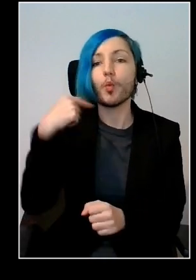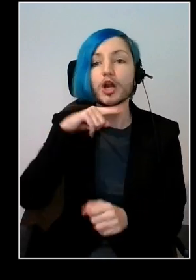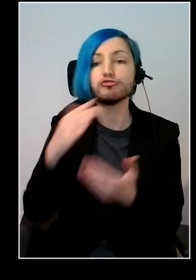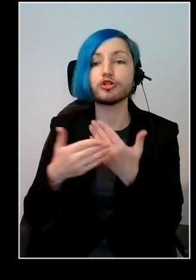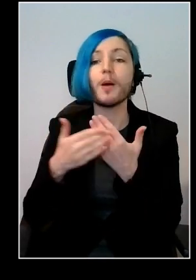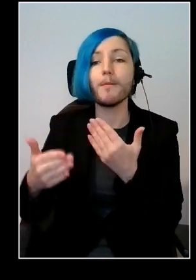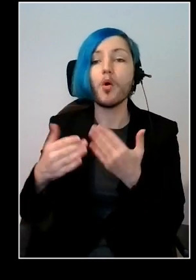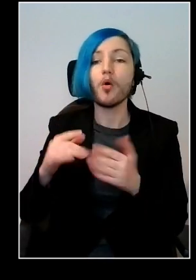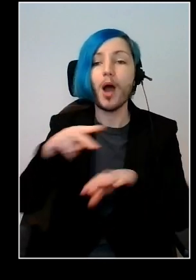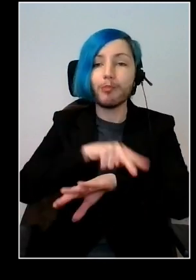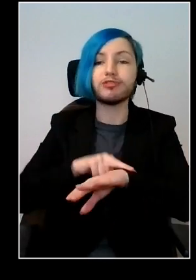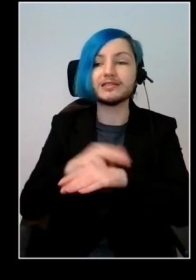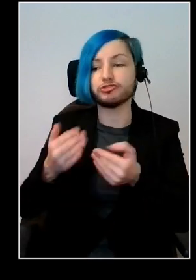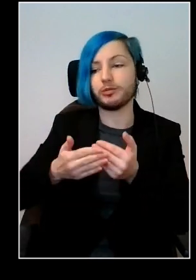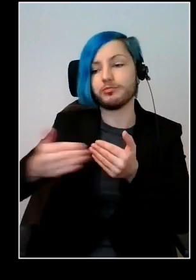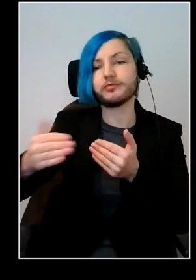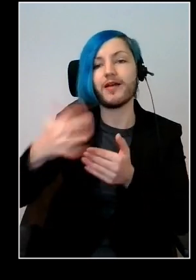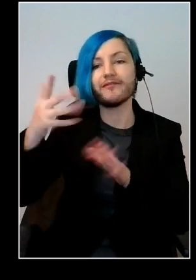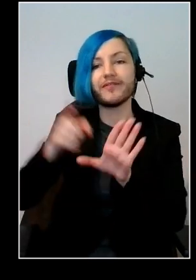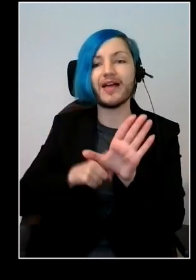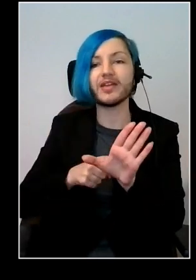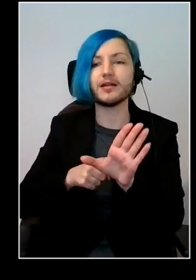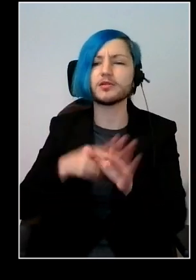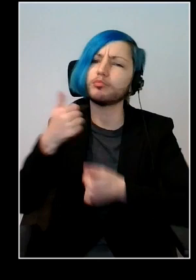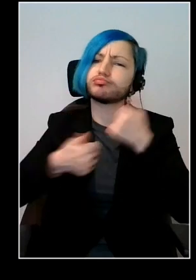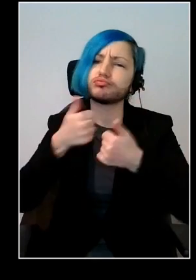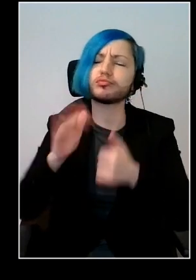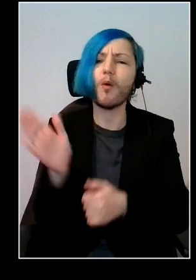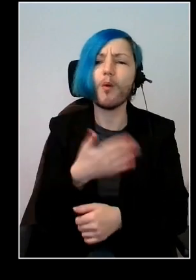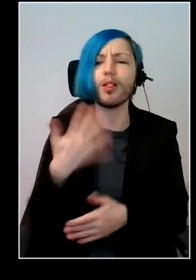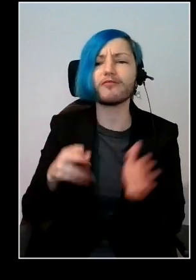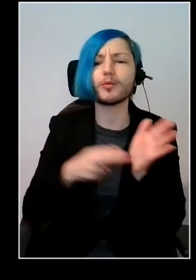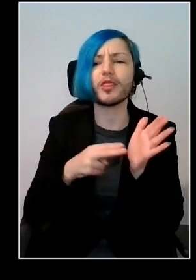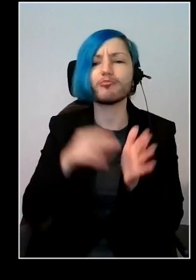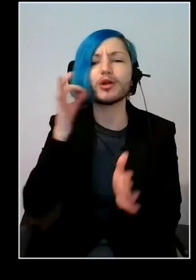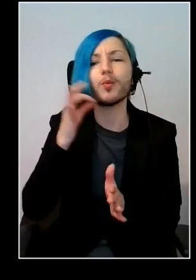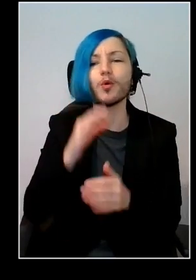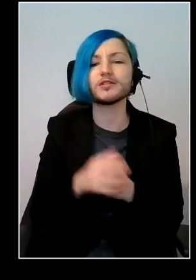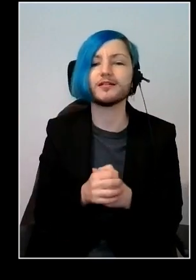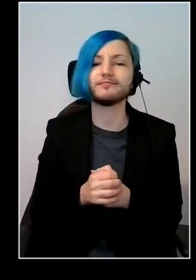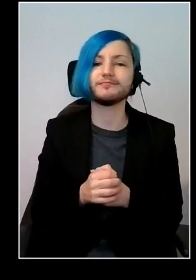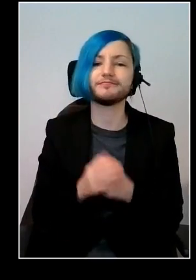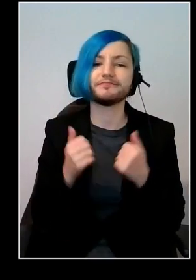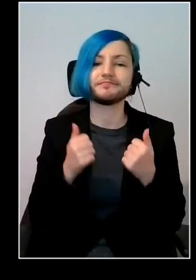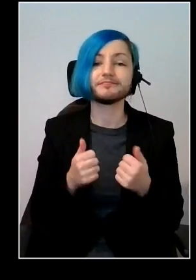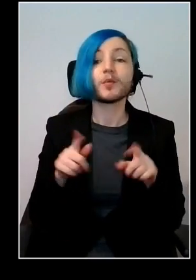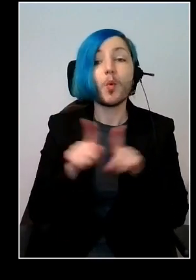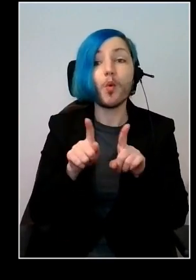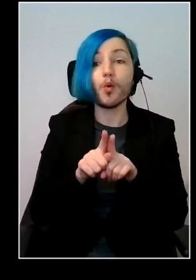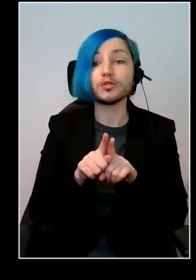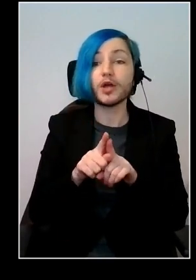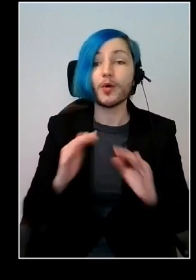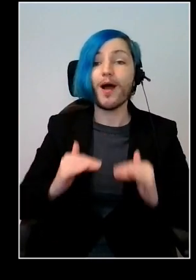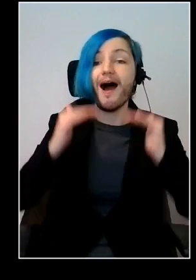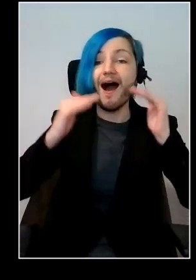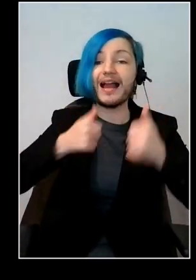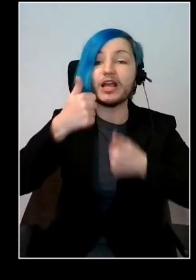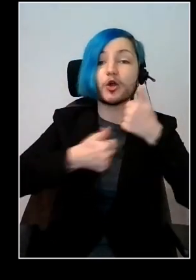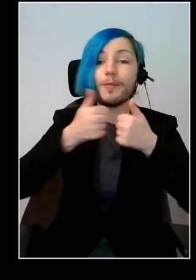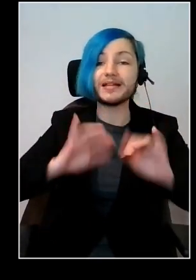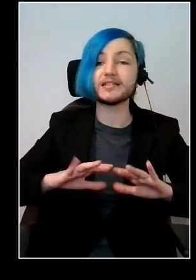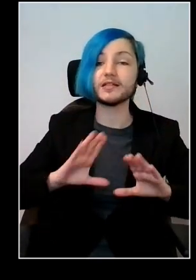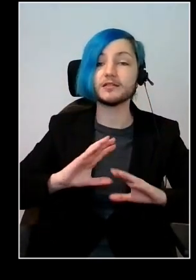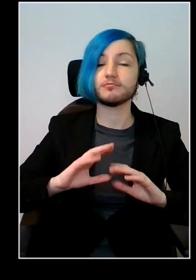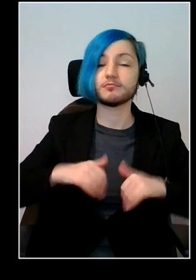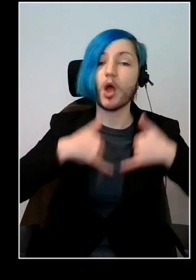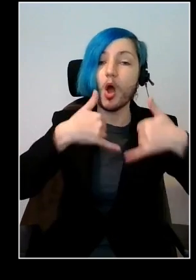Well done to everyone at Northumbrian Water. Amazing stuff. And of course, we have our well-deserved, highly commended award that goes to, it's